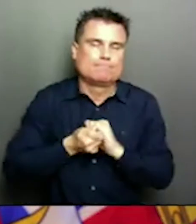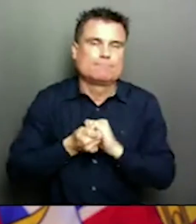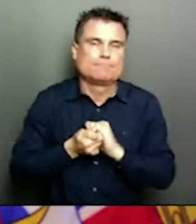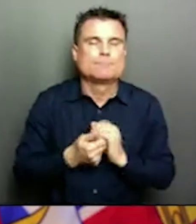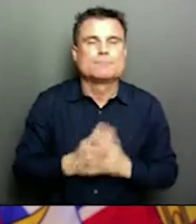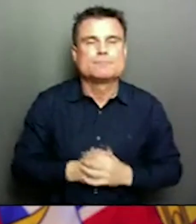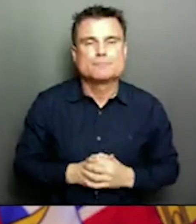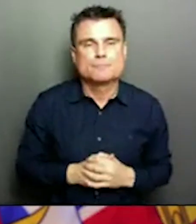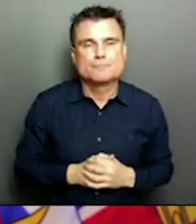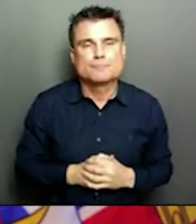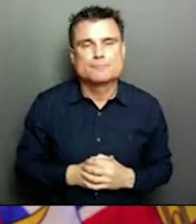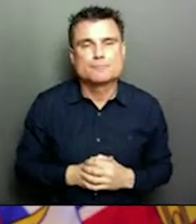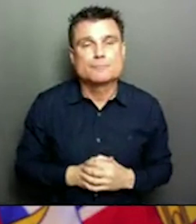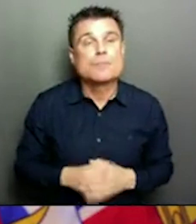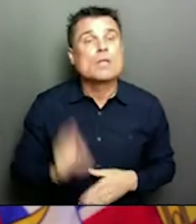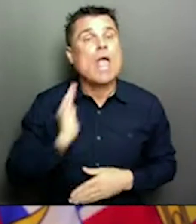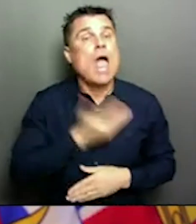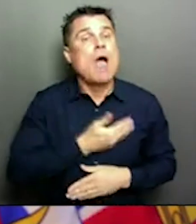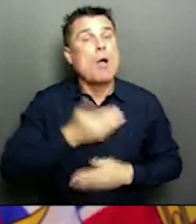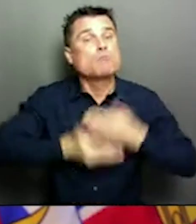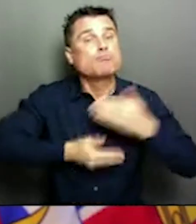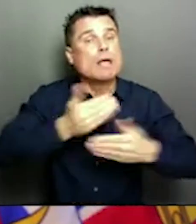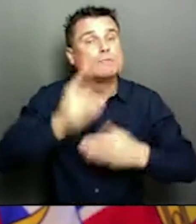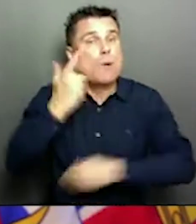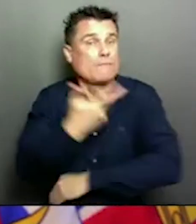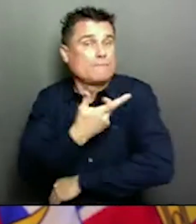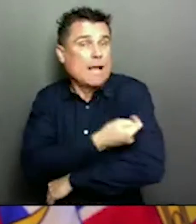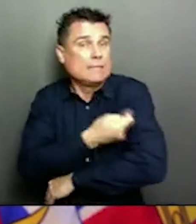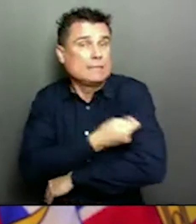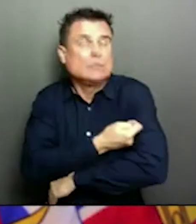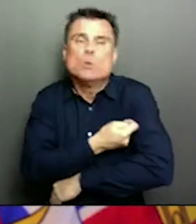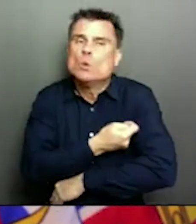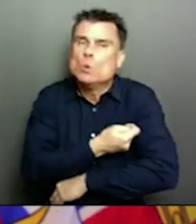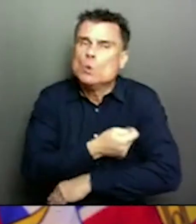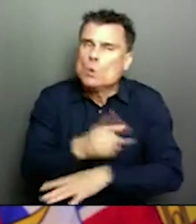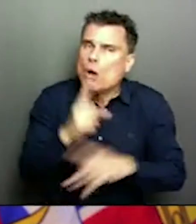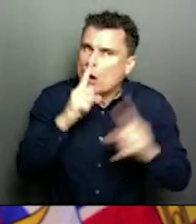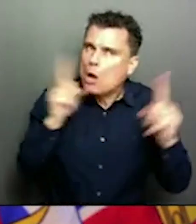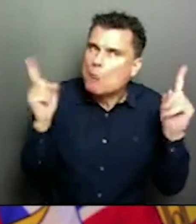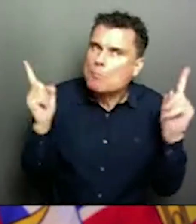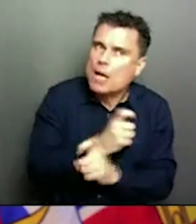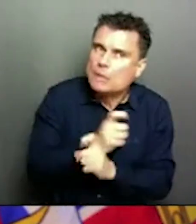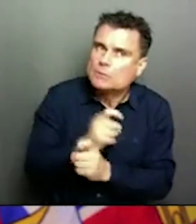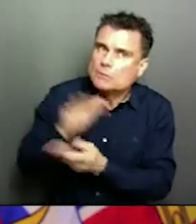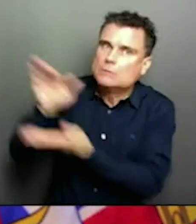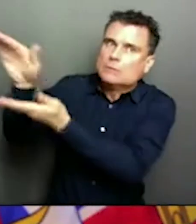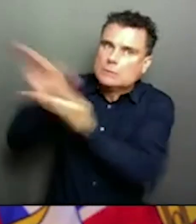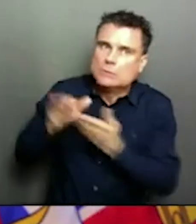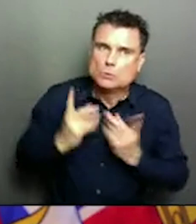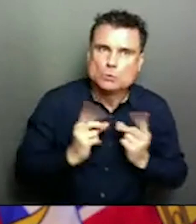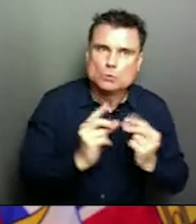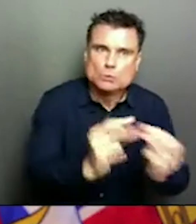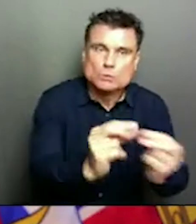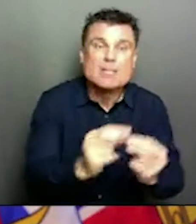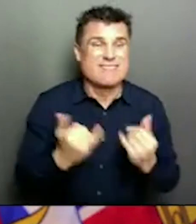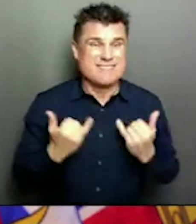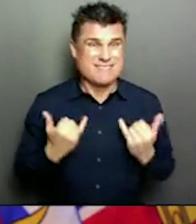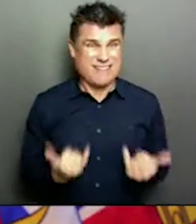is complex, as we heard yesterday. And in these early stages, the details are changing quickly.